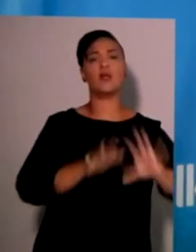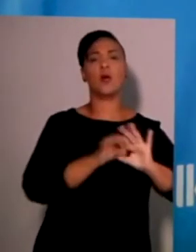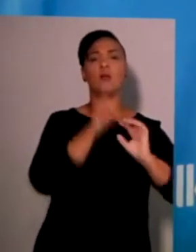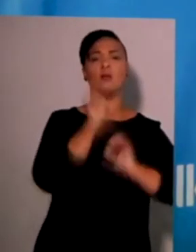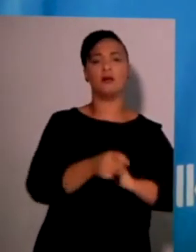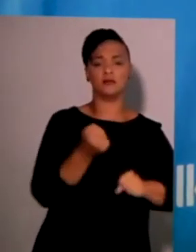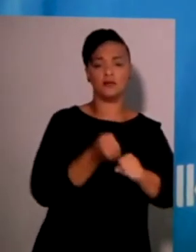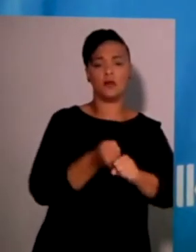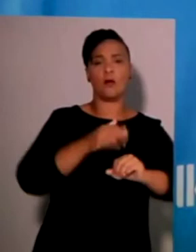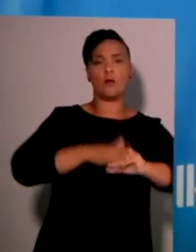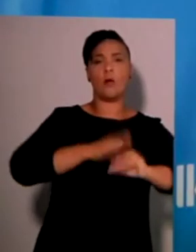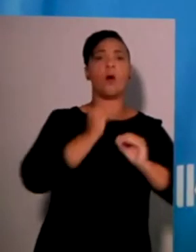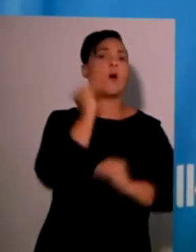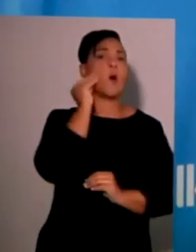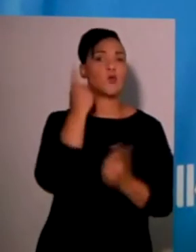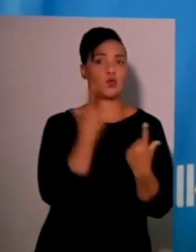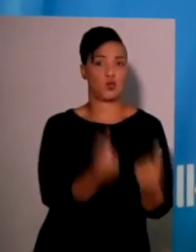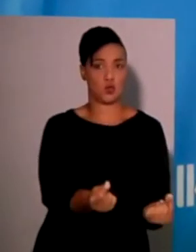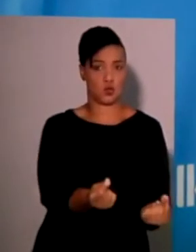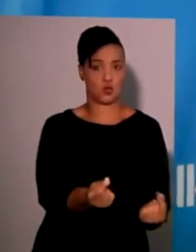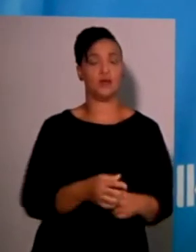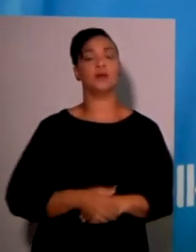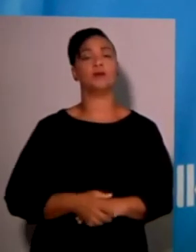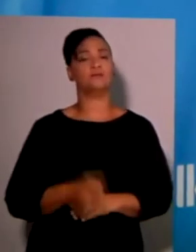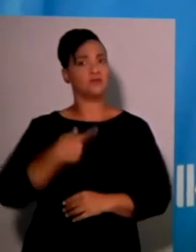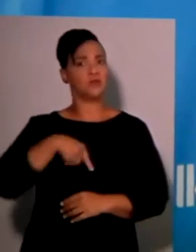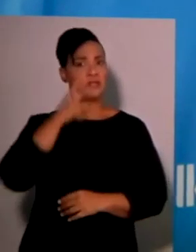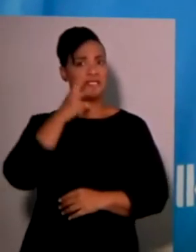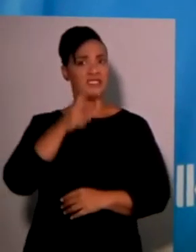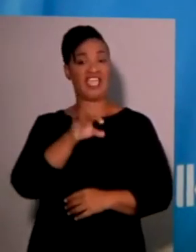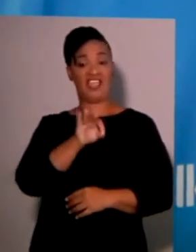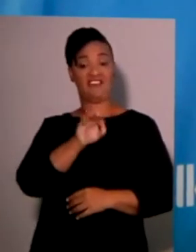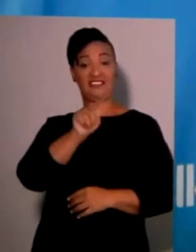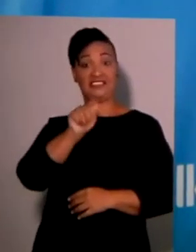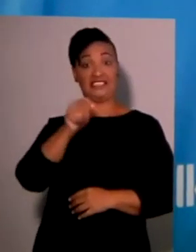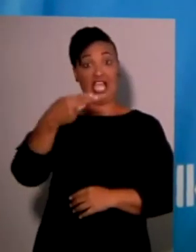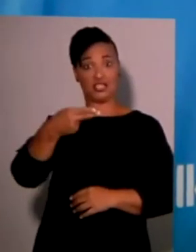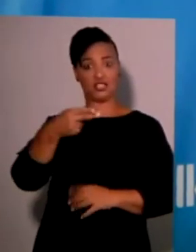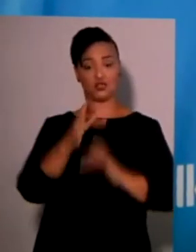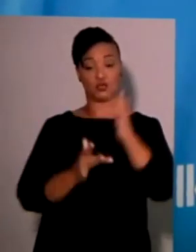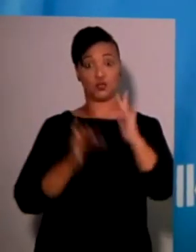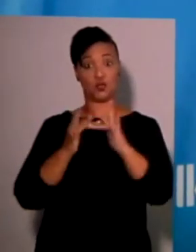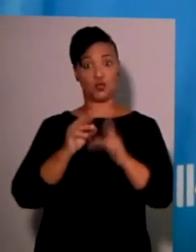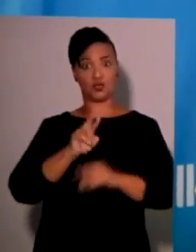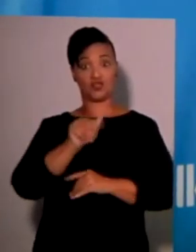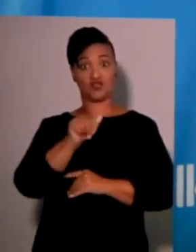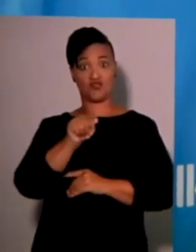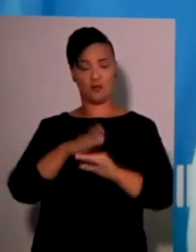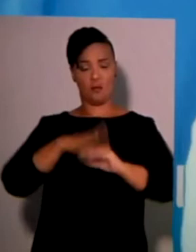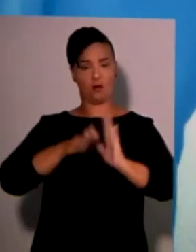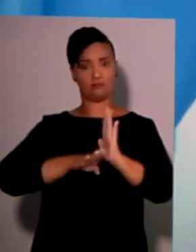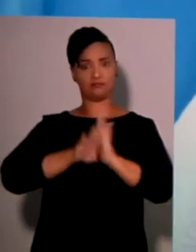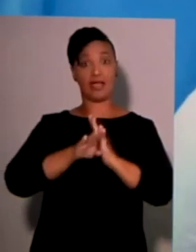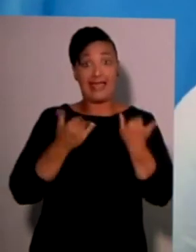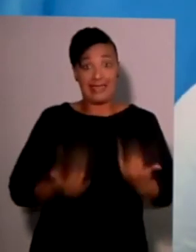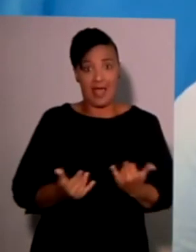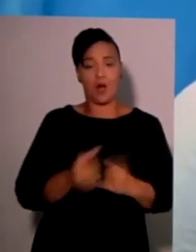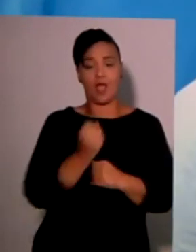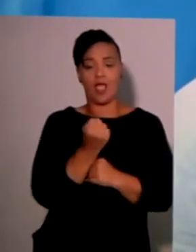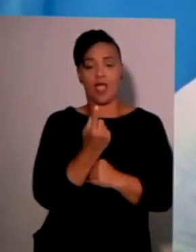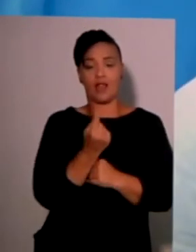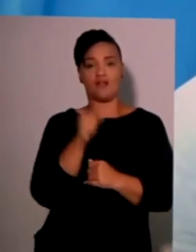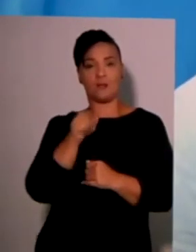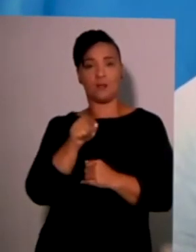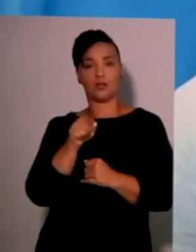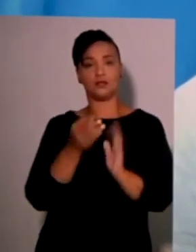seen very, very steady growth in the FTTH connectivity rate. It's now about 11 points up on last